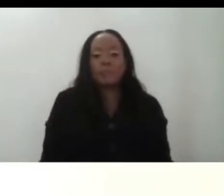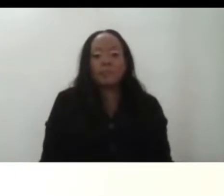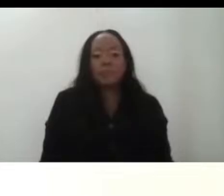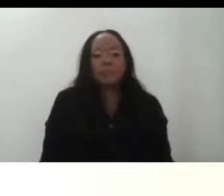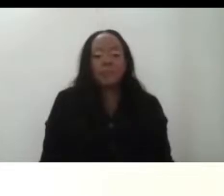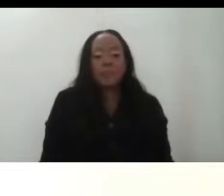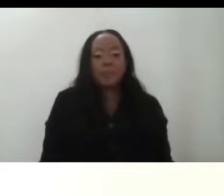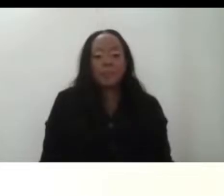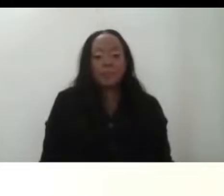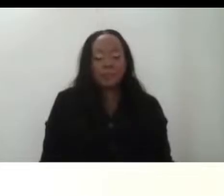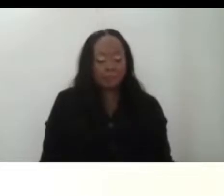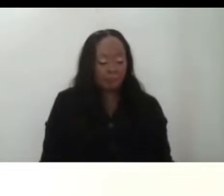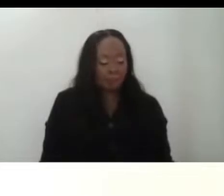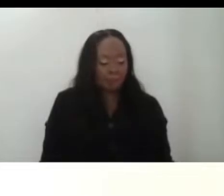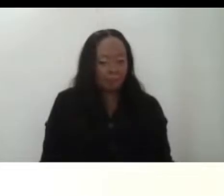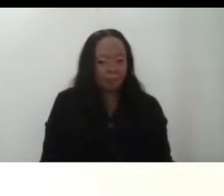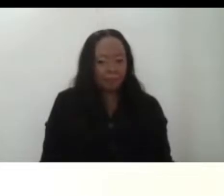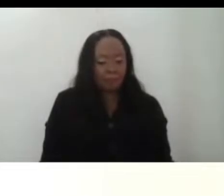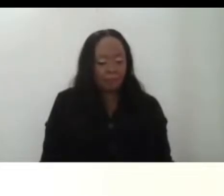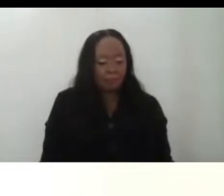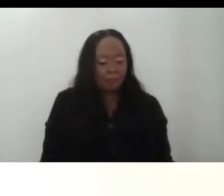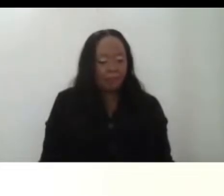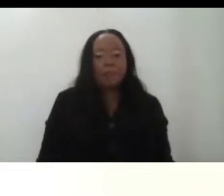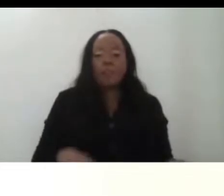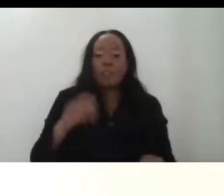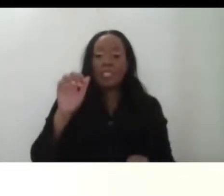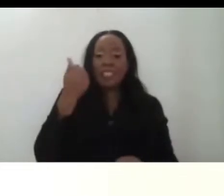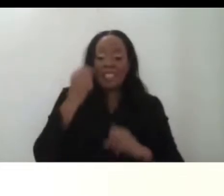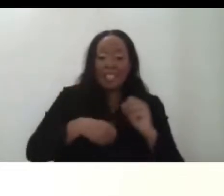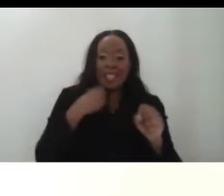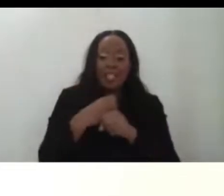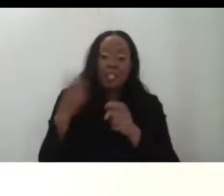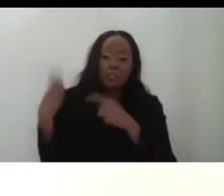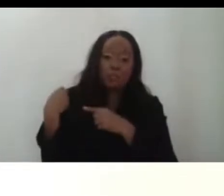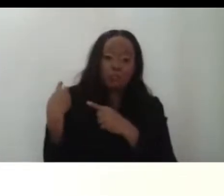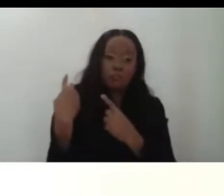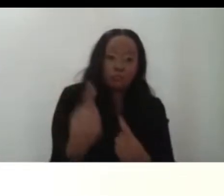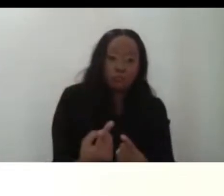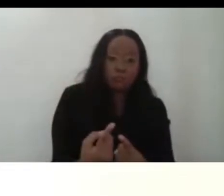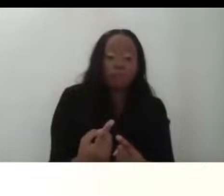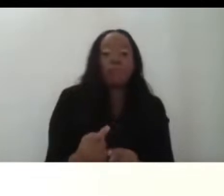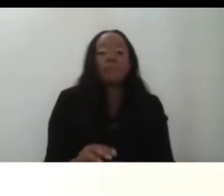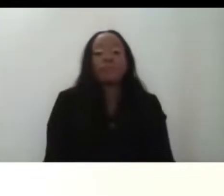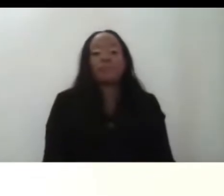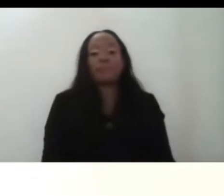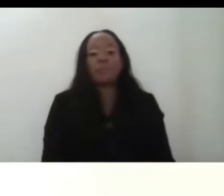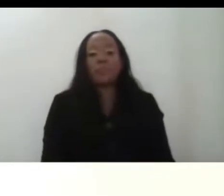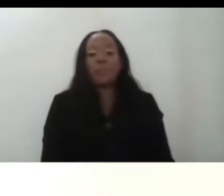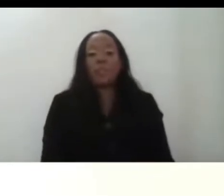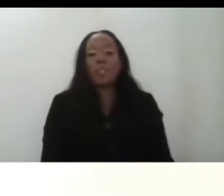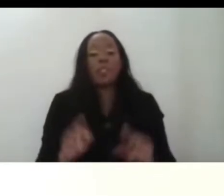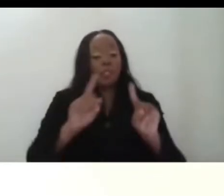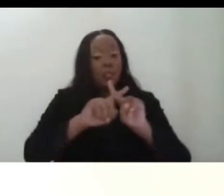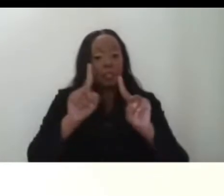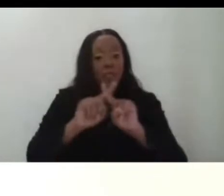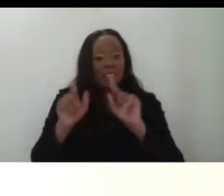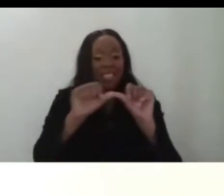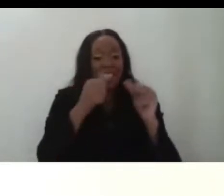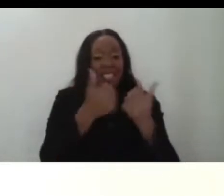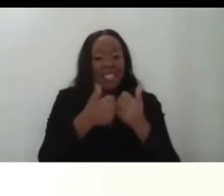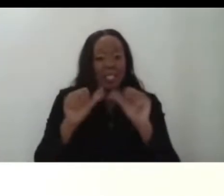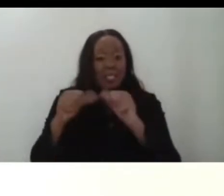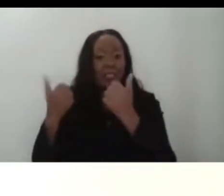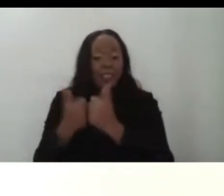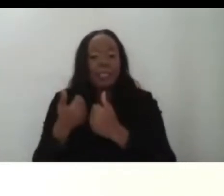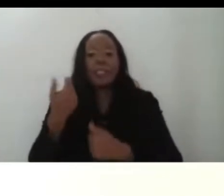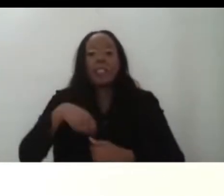storms for the last 10 years, from 2014 to 2024, from a number of agencies that we follow yearly,